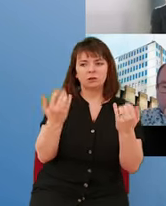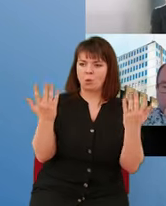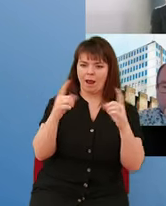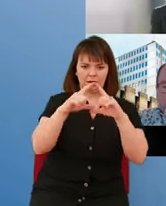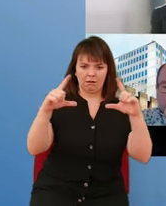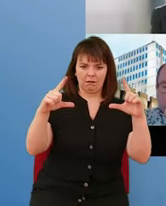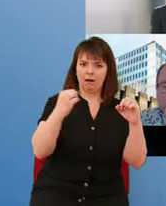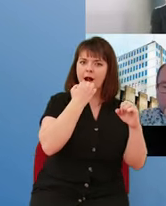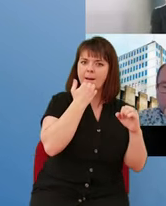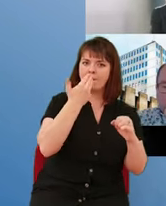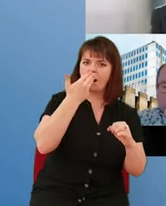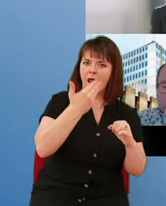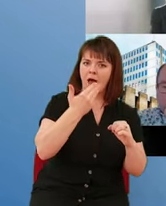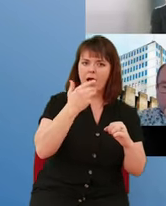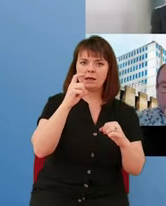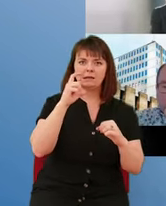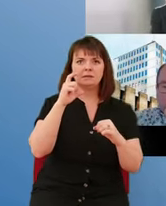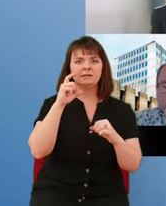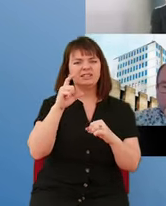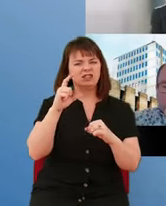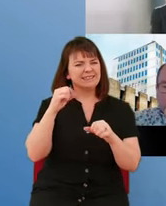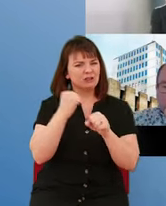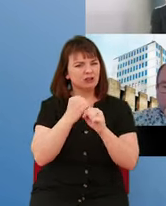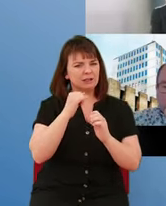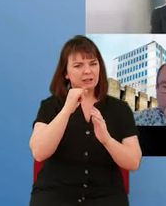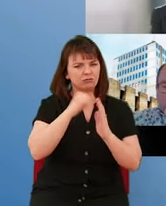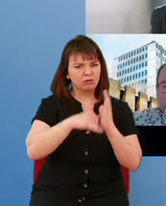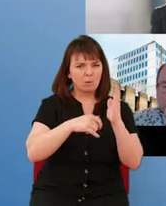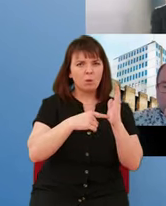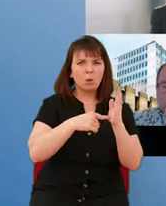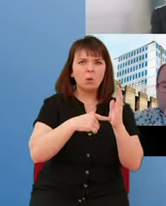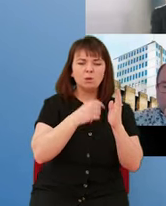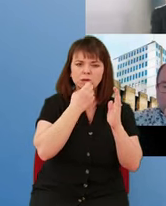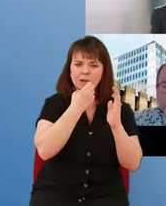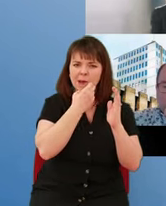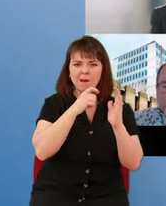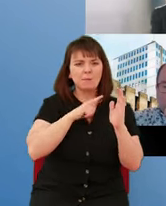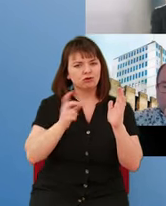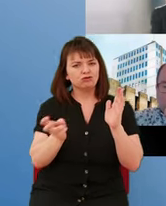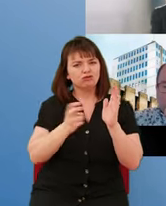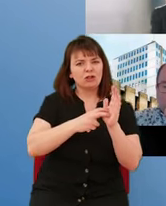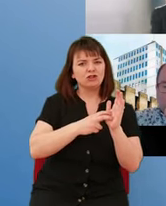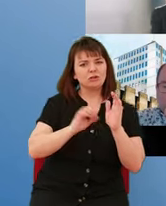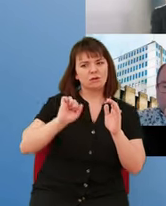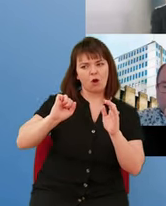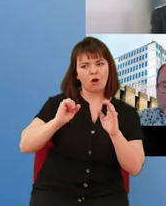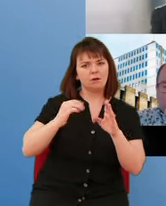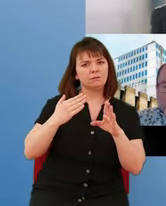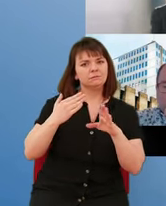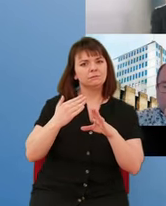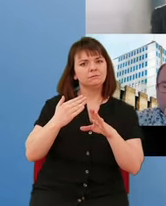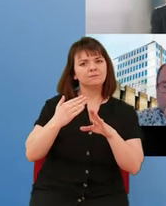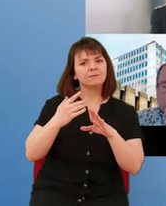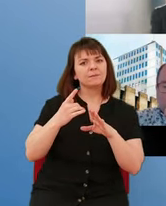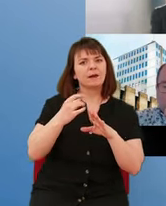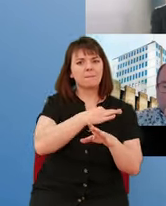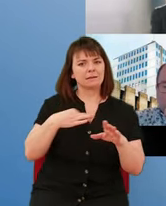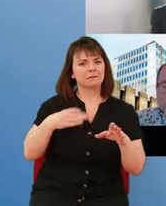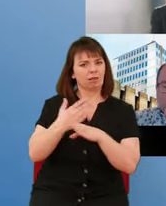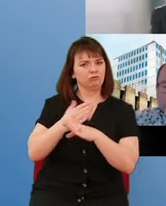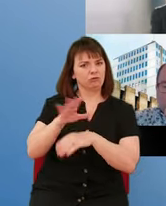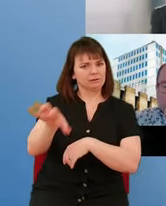9, the Cqc report on East Norwich medical practice as a patient, and